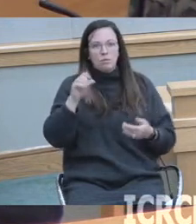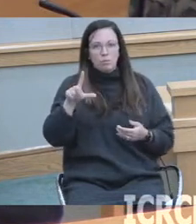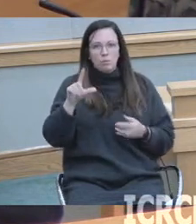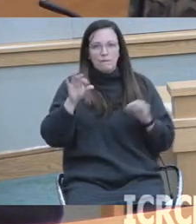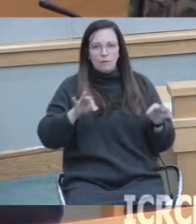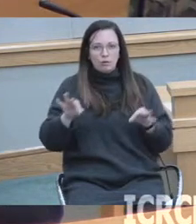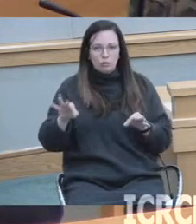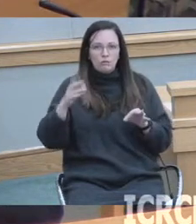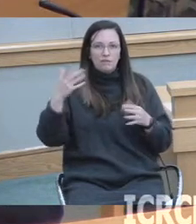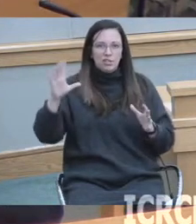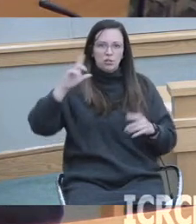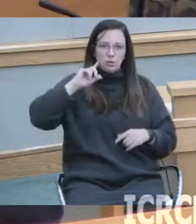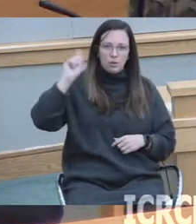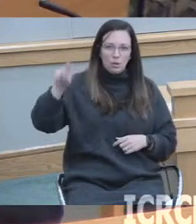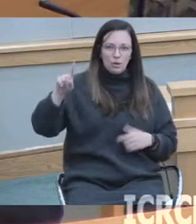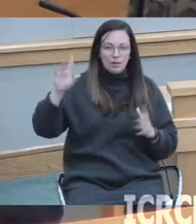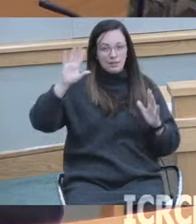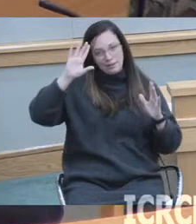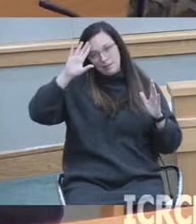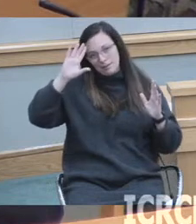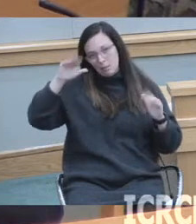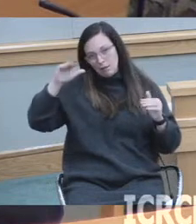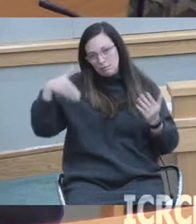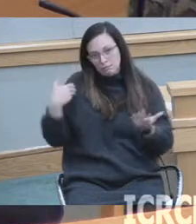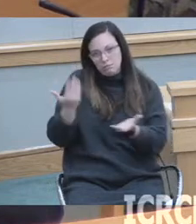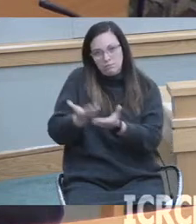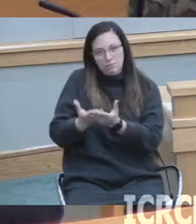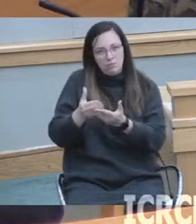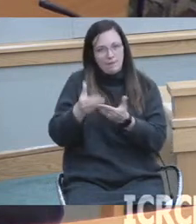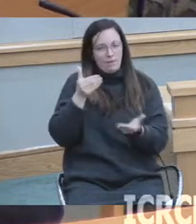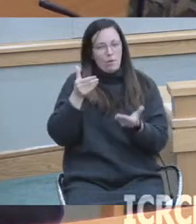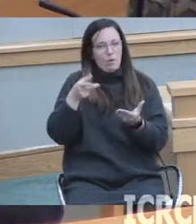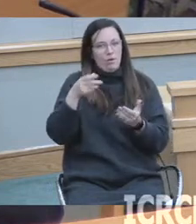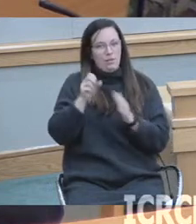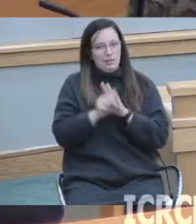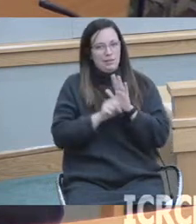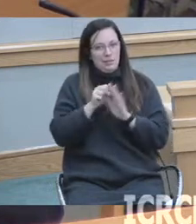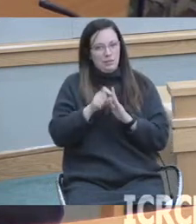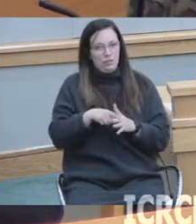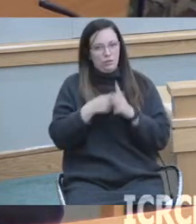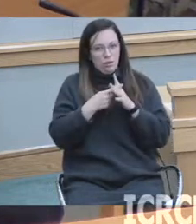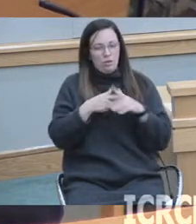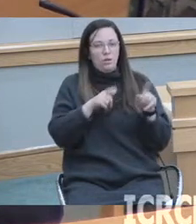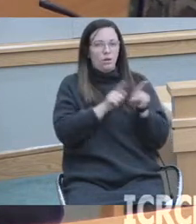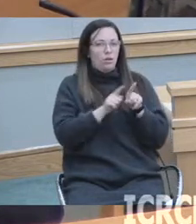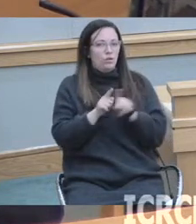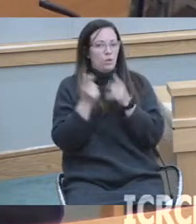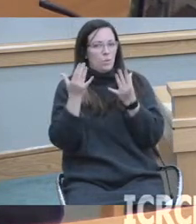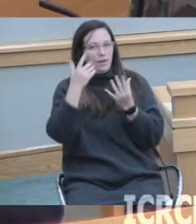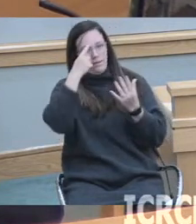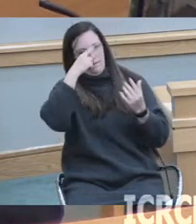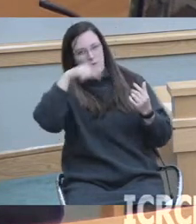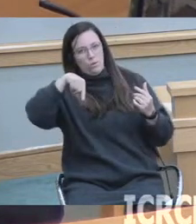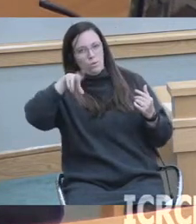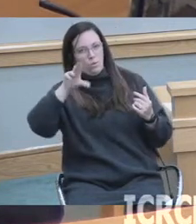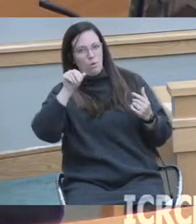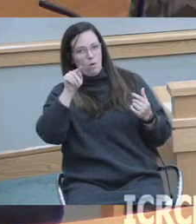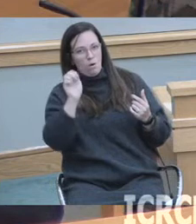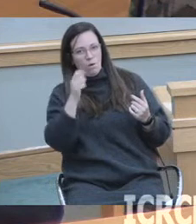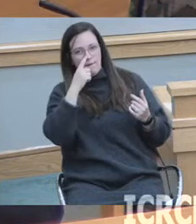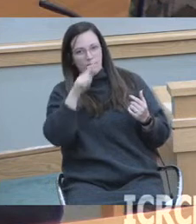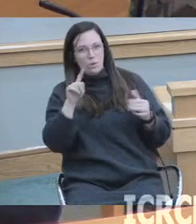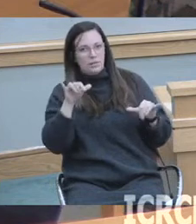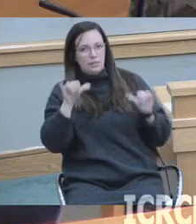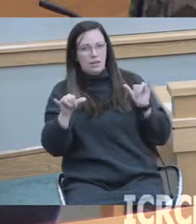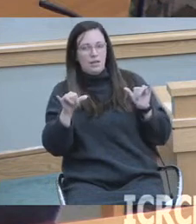and expected to be here before the pool season starts. Also, they're waiting on quotes to stain the 3